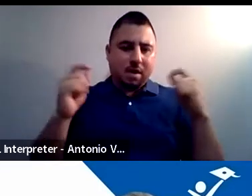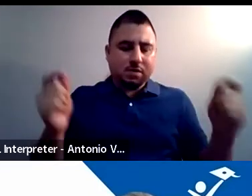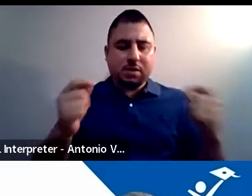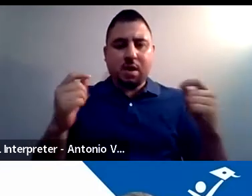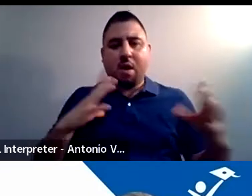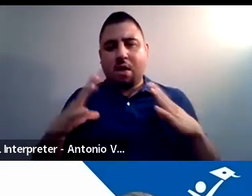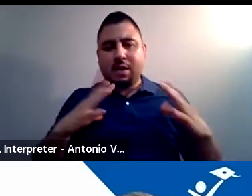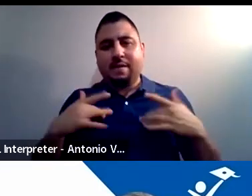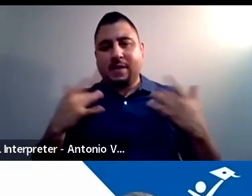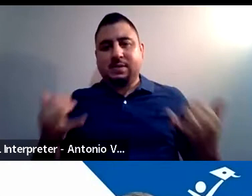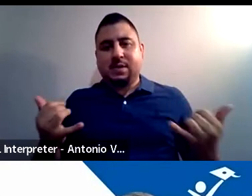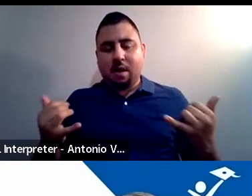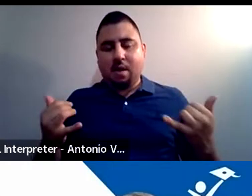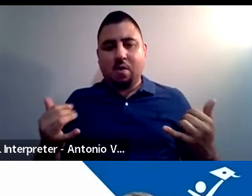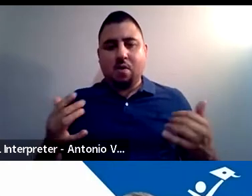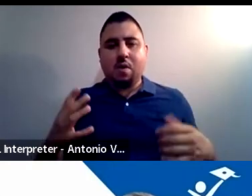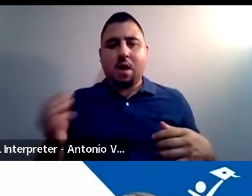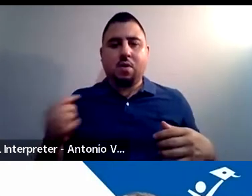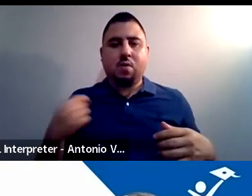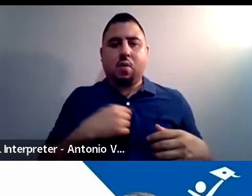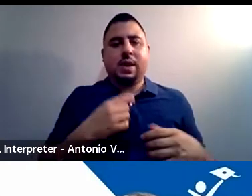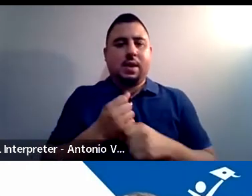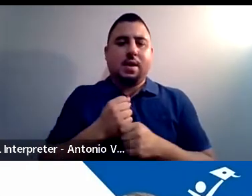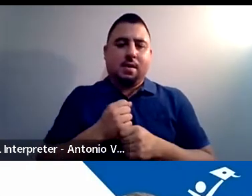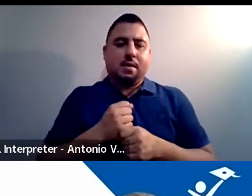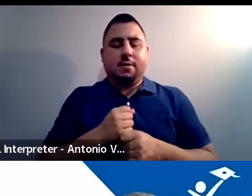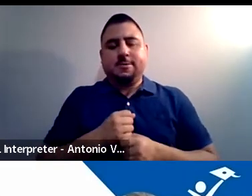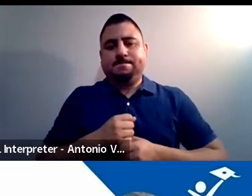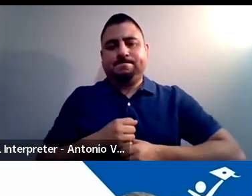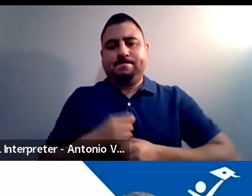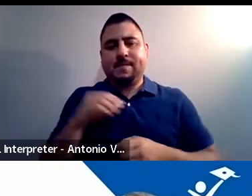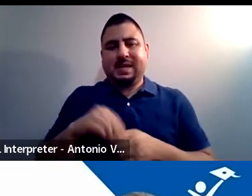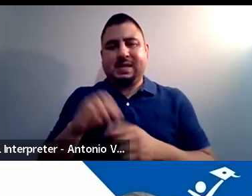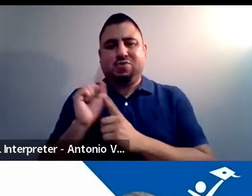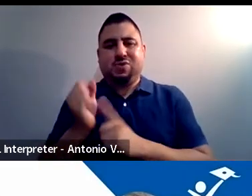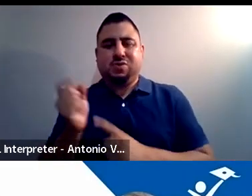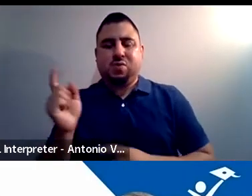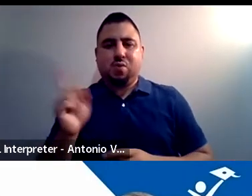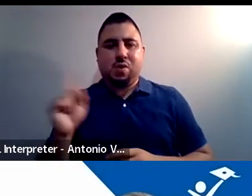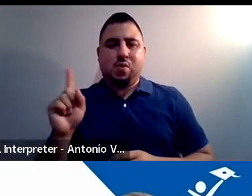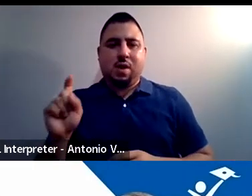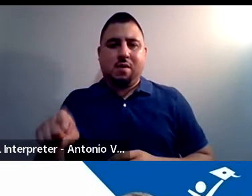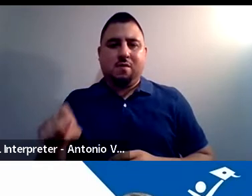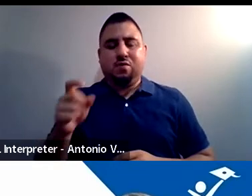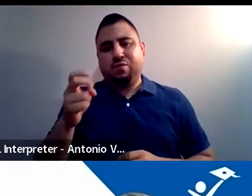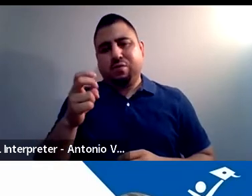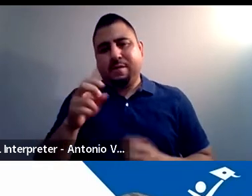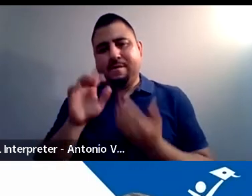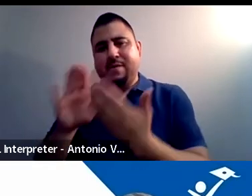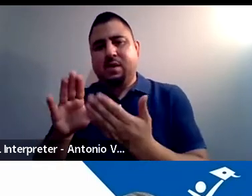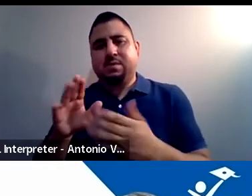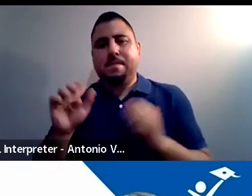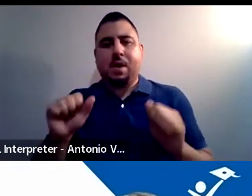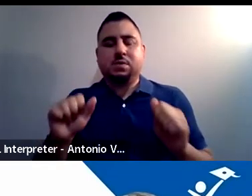holiday events right now. And we get in this situation where we have to face